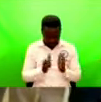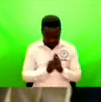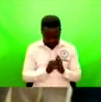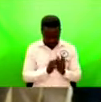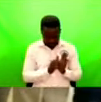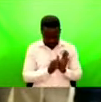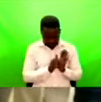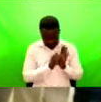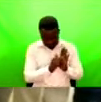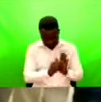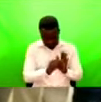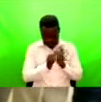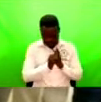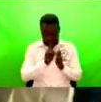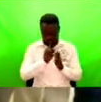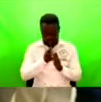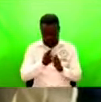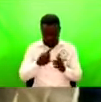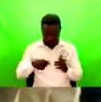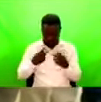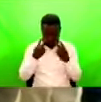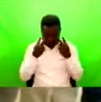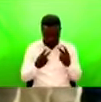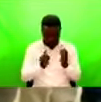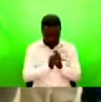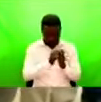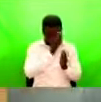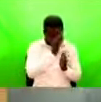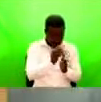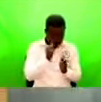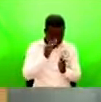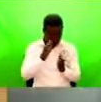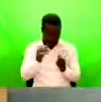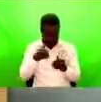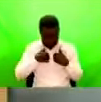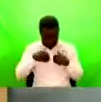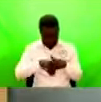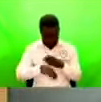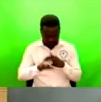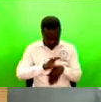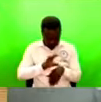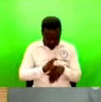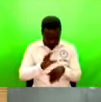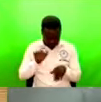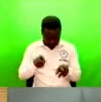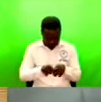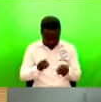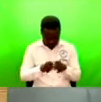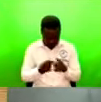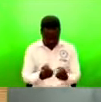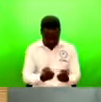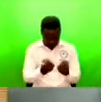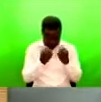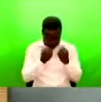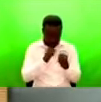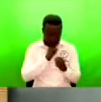showing that we have the men and the women as fortresses and